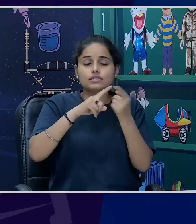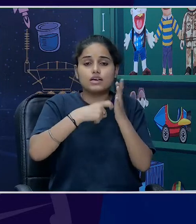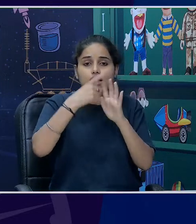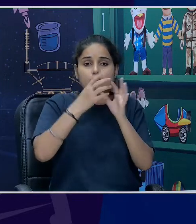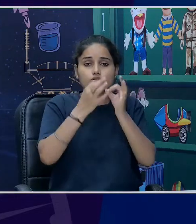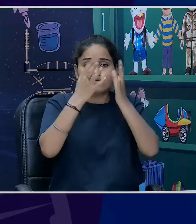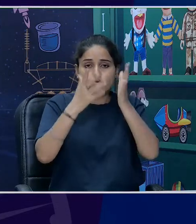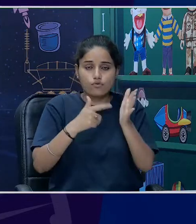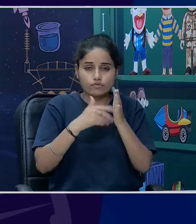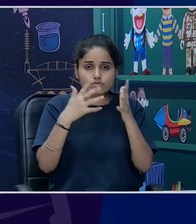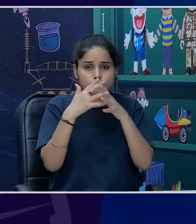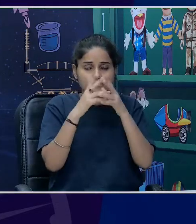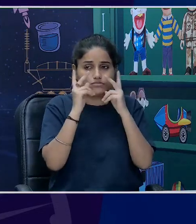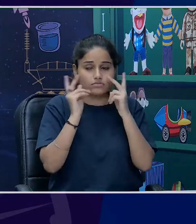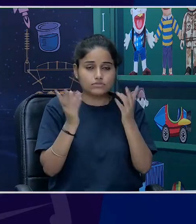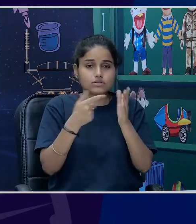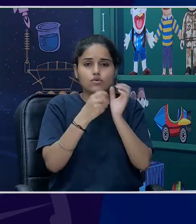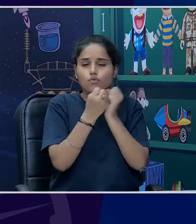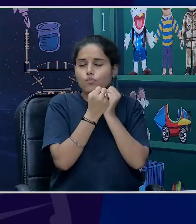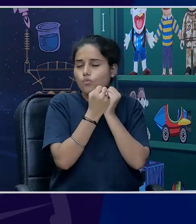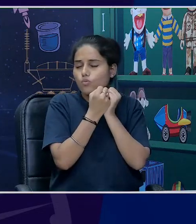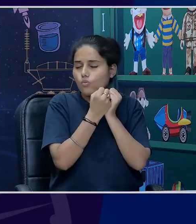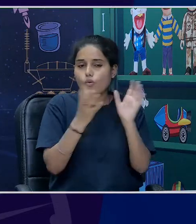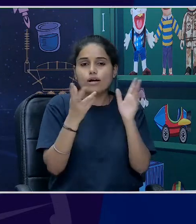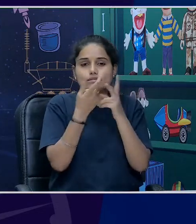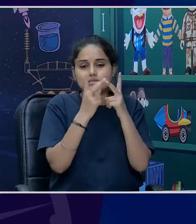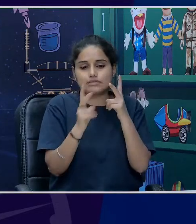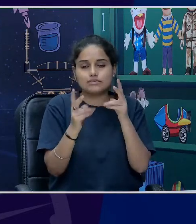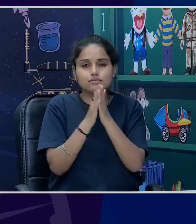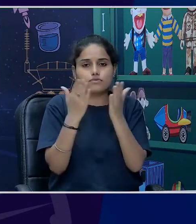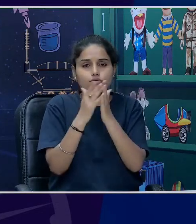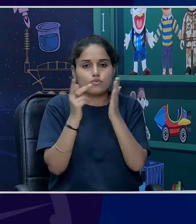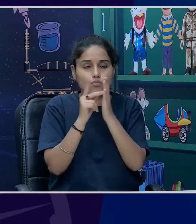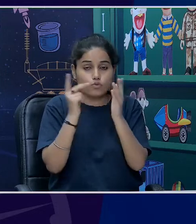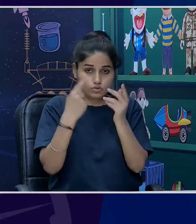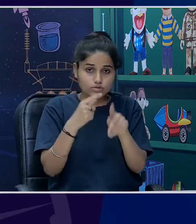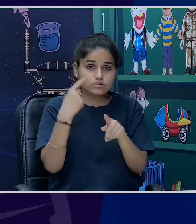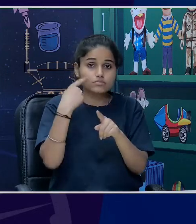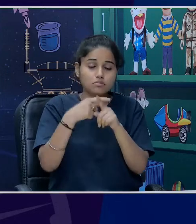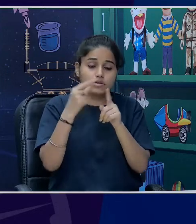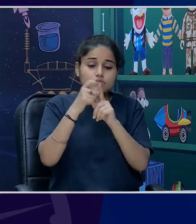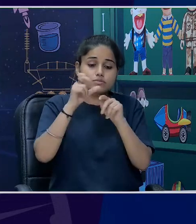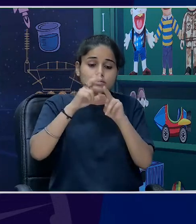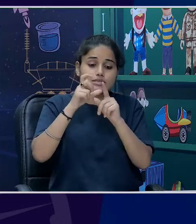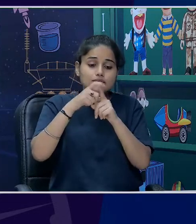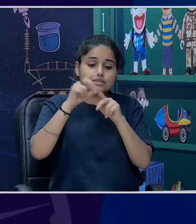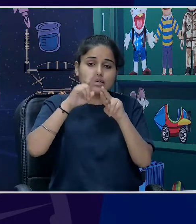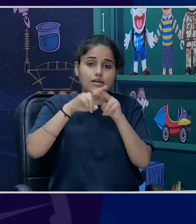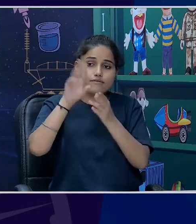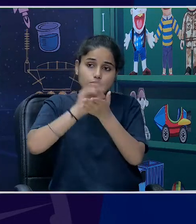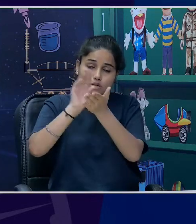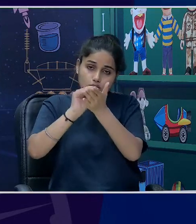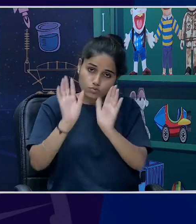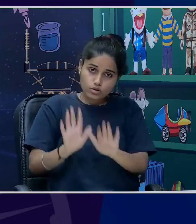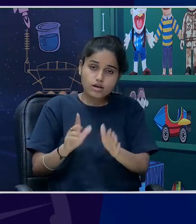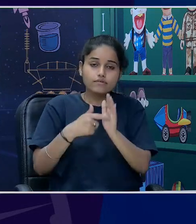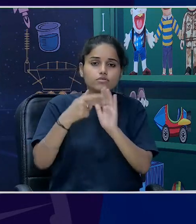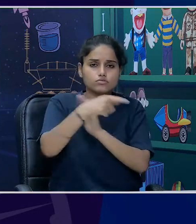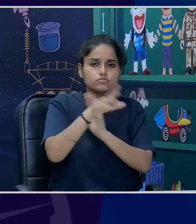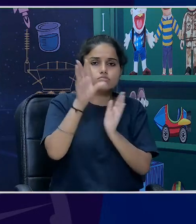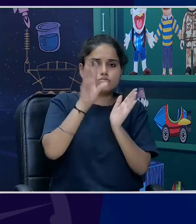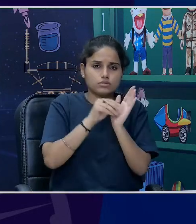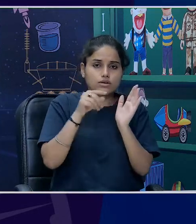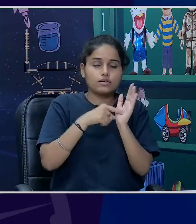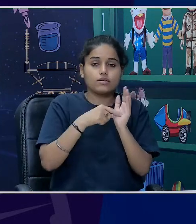official website. There all the textbooks are available in PDF versions. Other than that, you can download